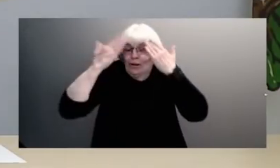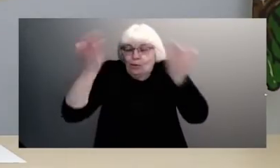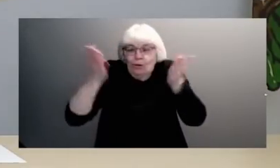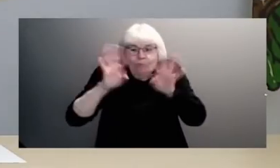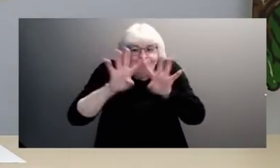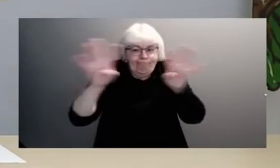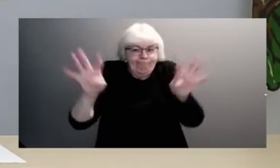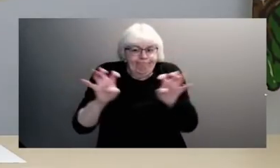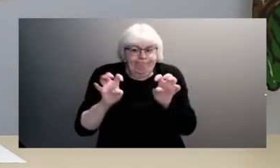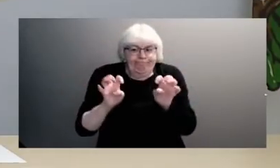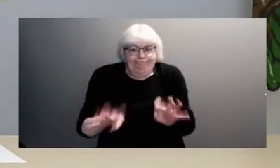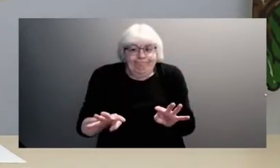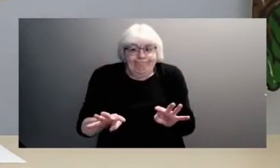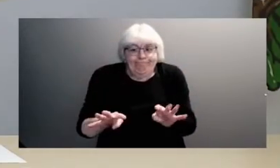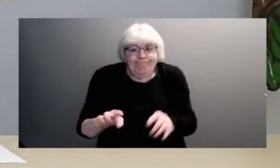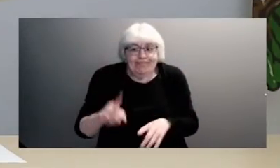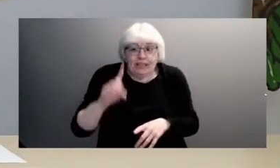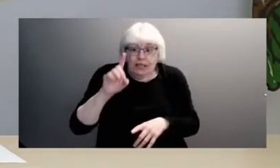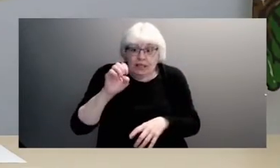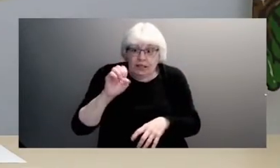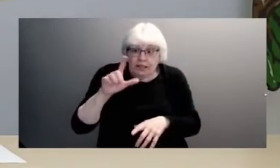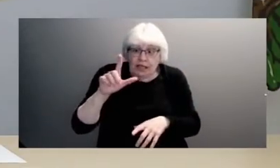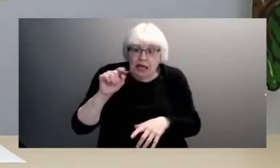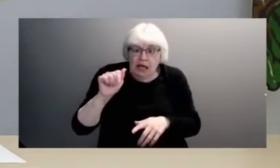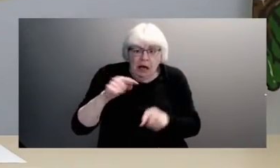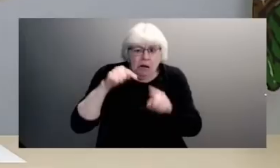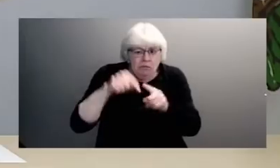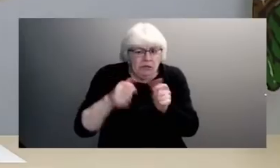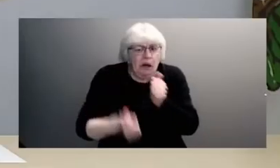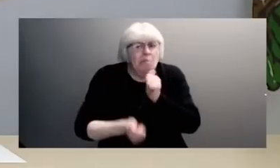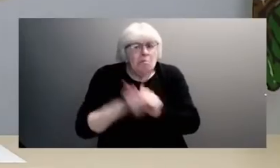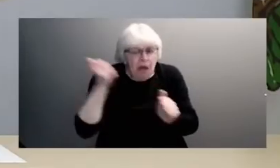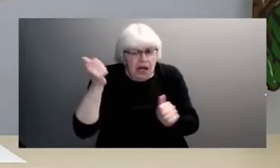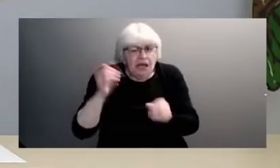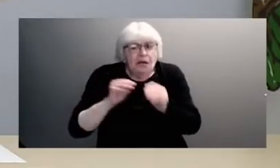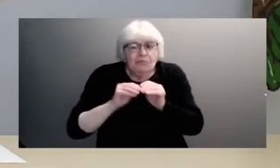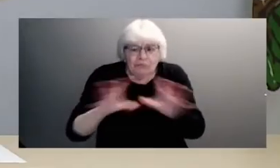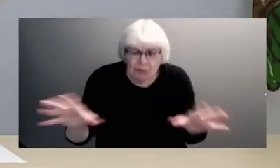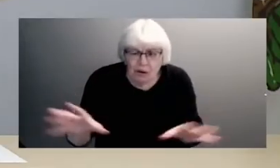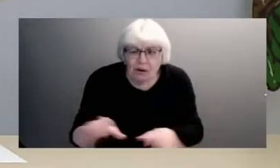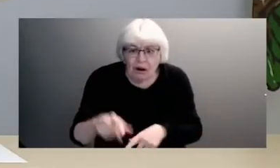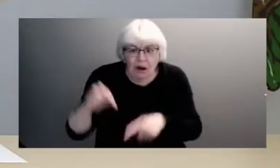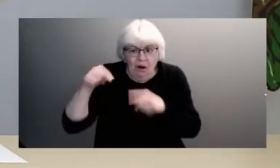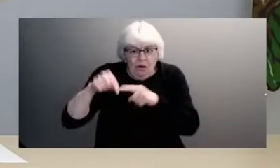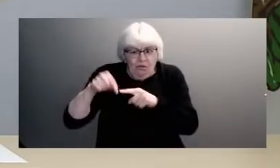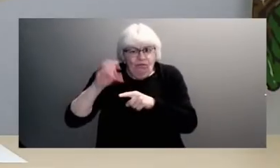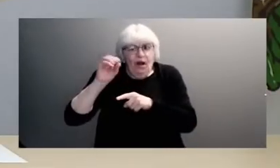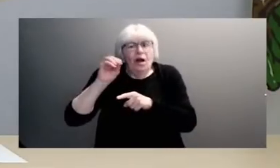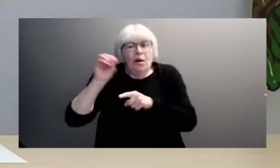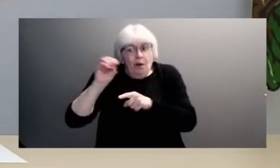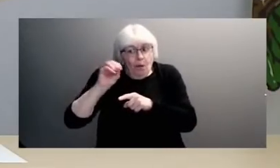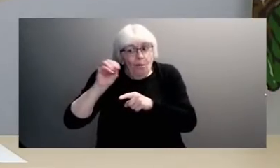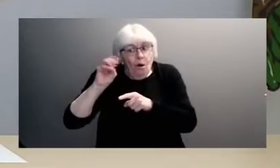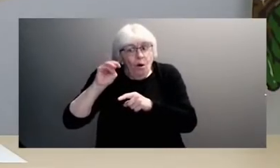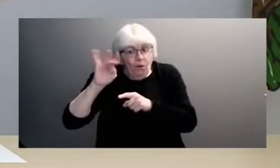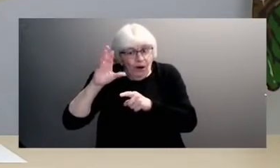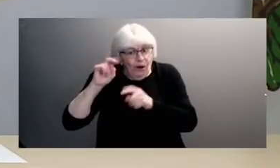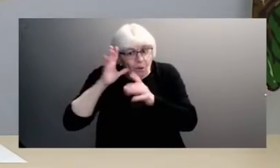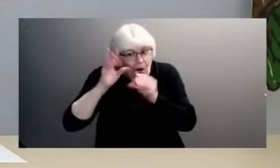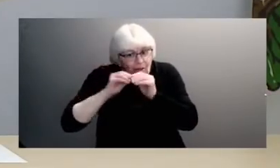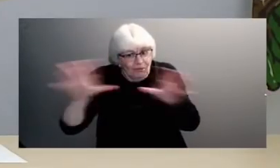quickly across the country. In Ontario, they are predicting that Omicron will be responsible for all new cases by the end of this